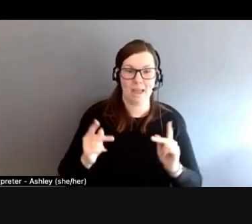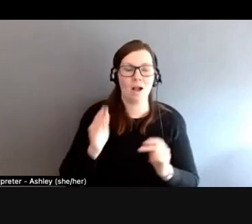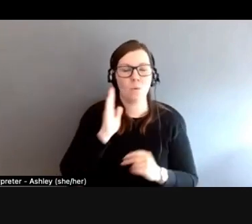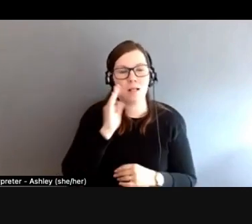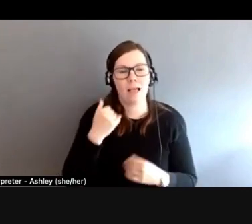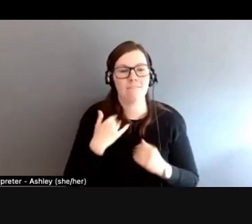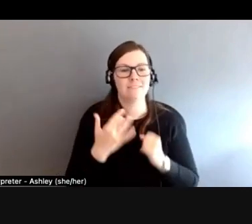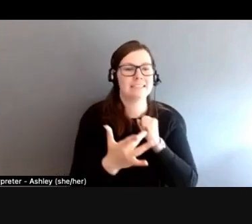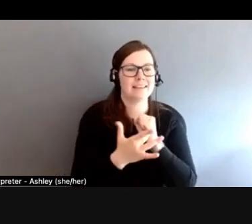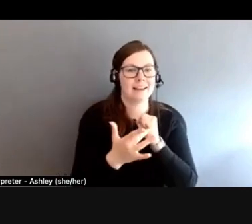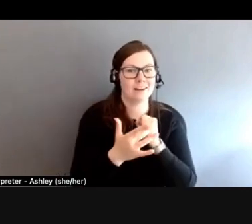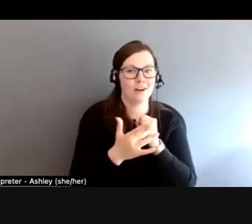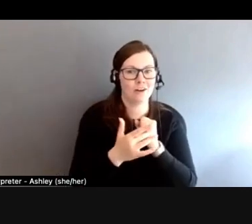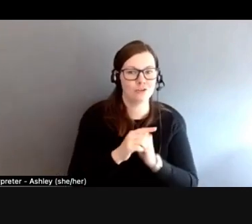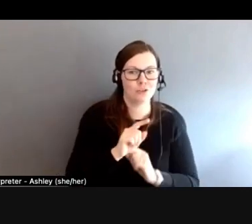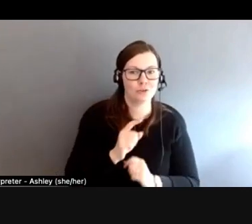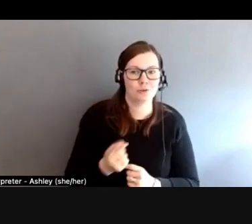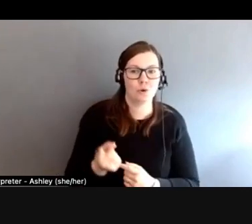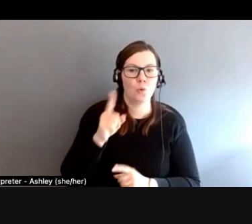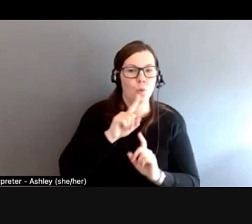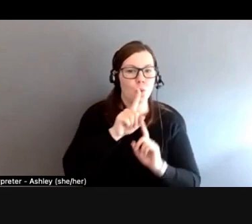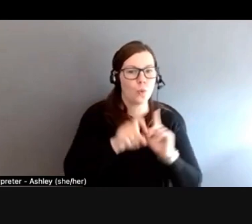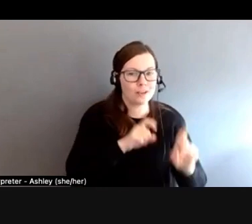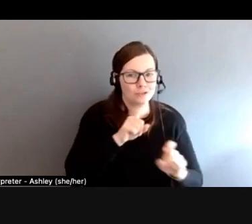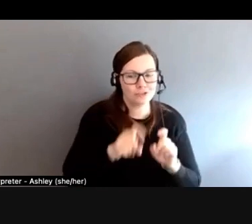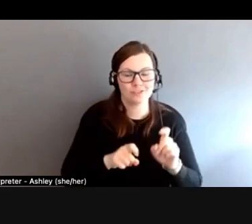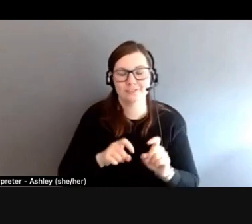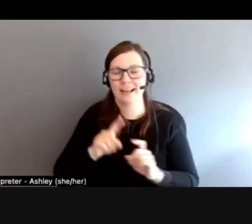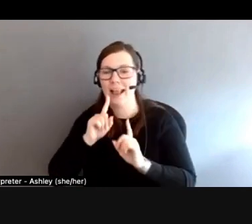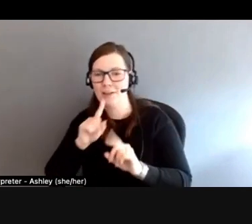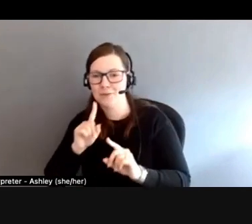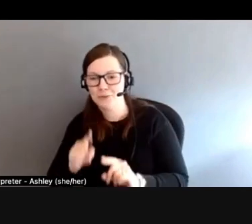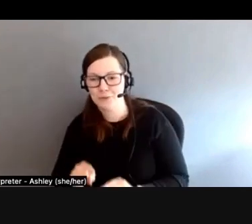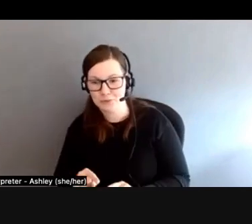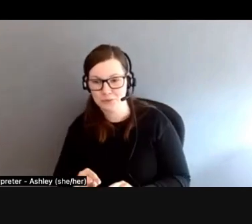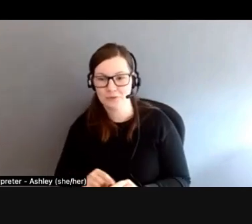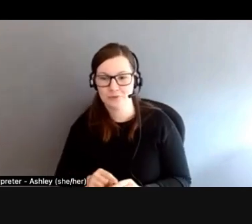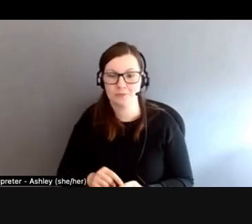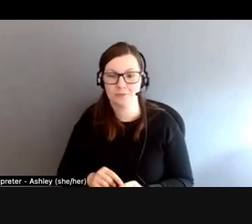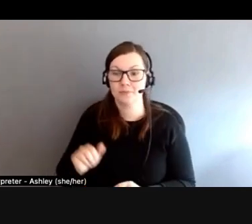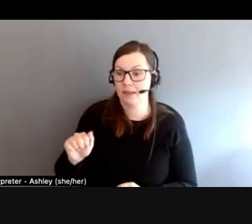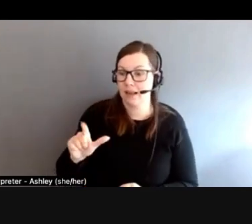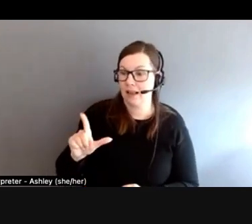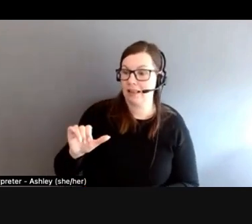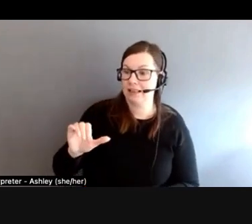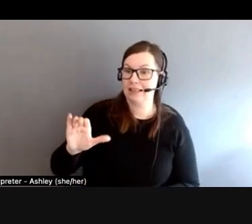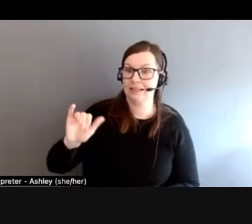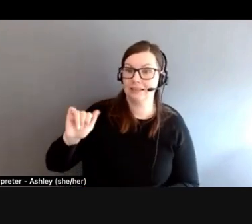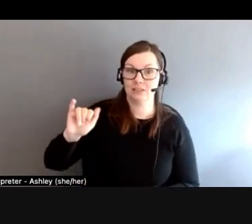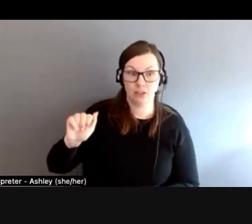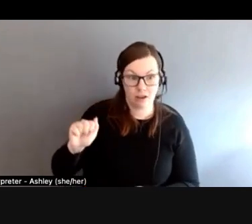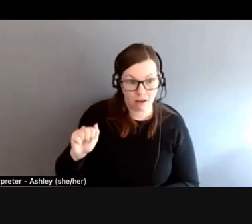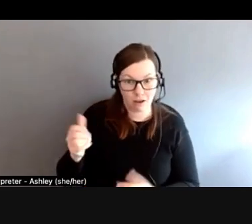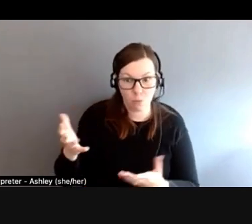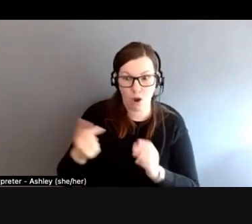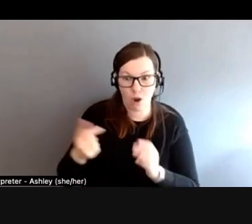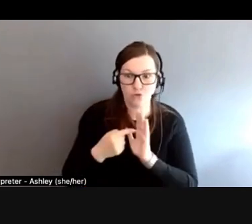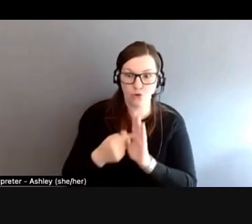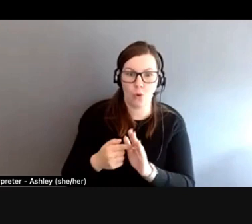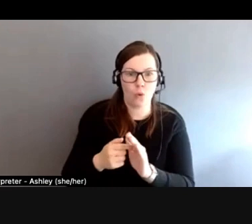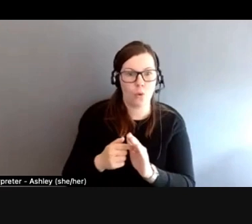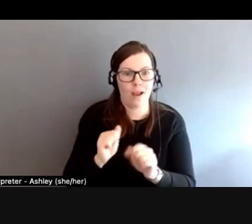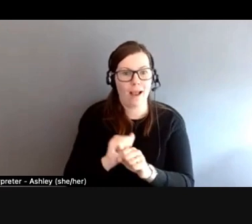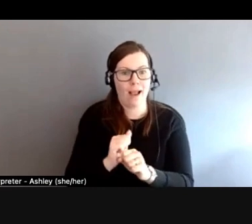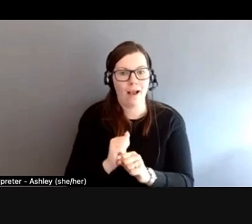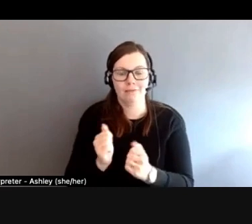with Manal, she is really excited to show you how they're using Camtasia. So she wanted to do a live demo for you. So if you can stay